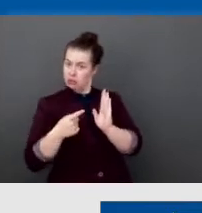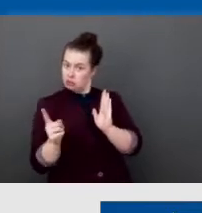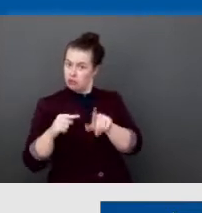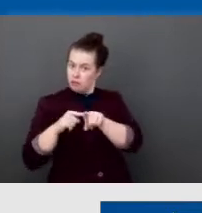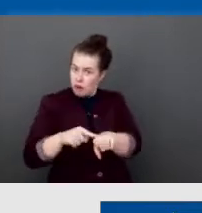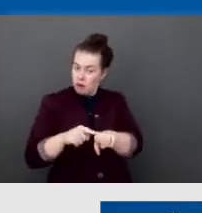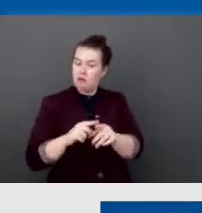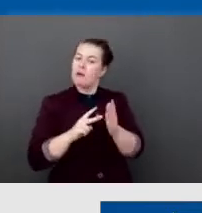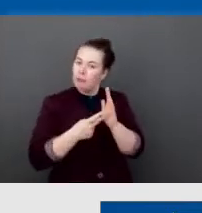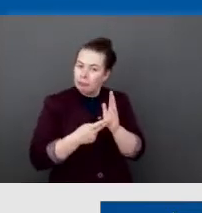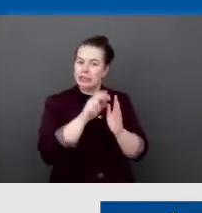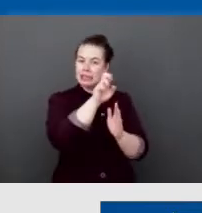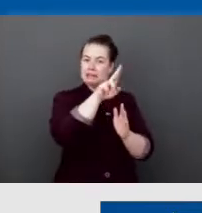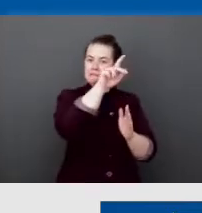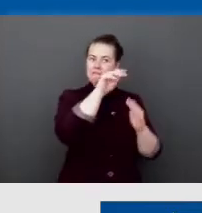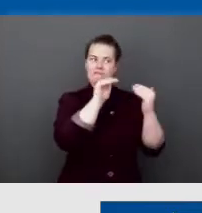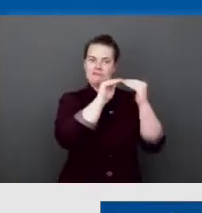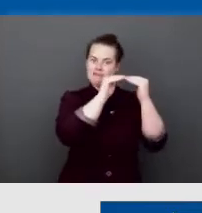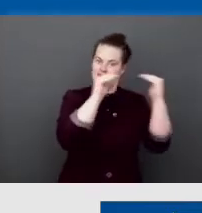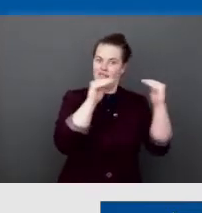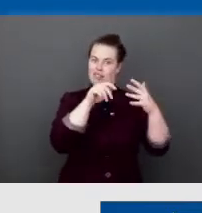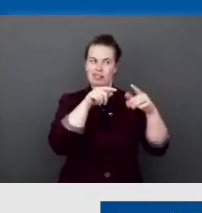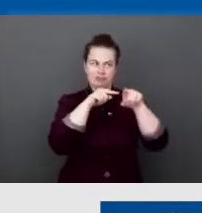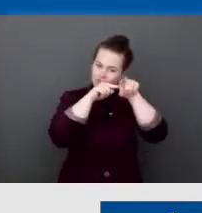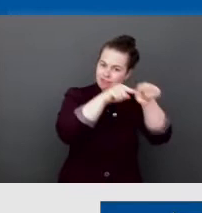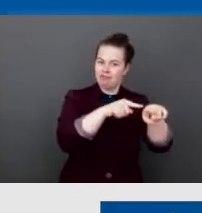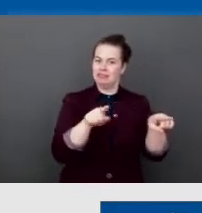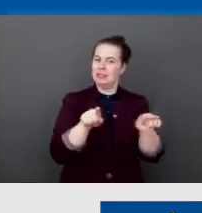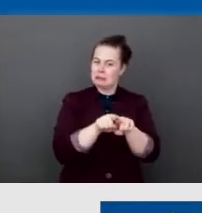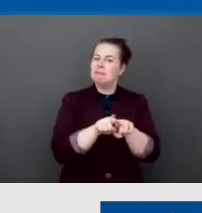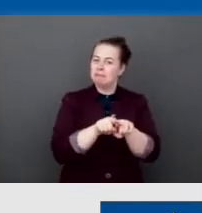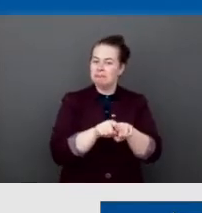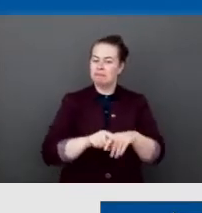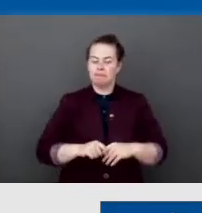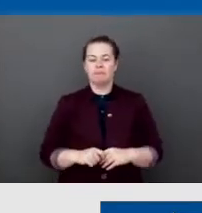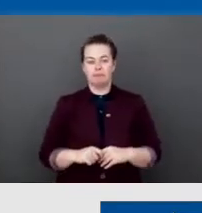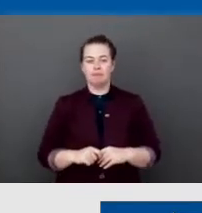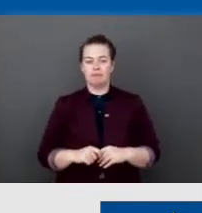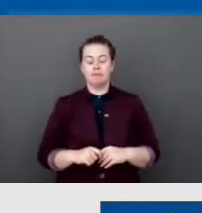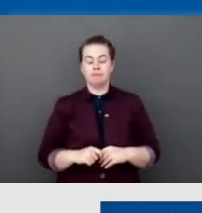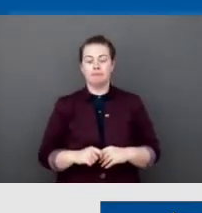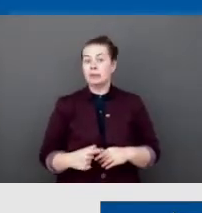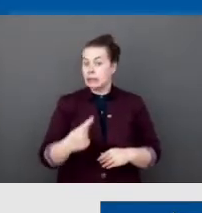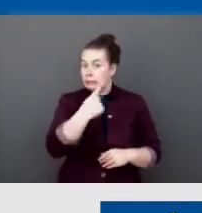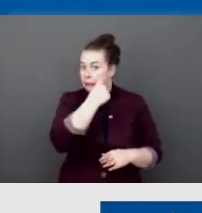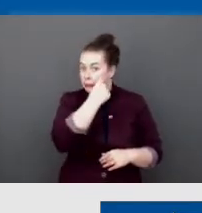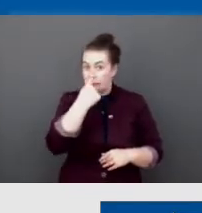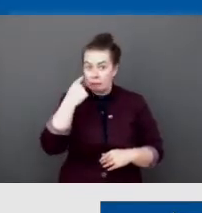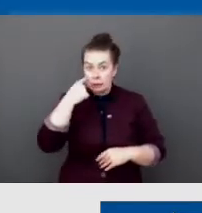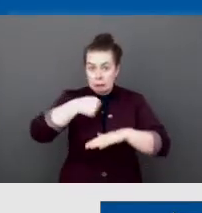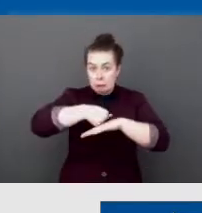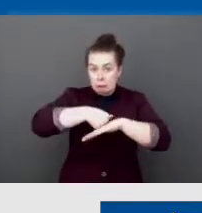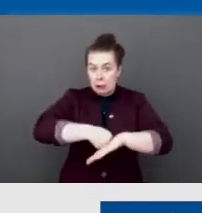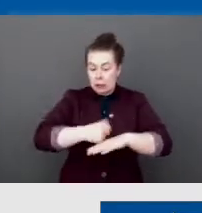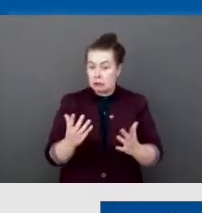sign-up, to meet the EU policy imperative. The value of this is in terms of ensuring a standardisation of evidence-based best